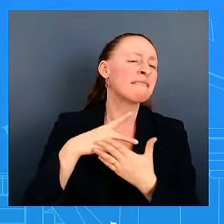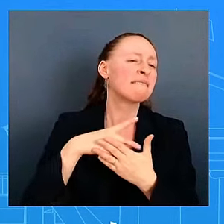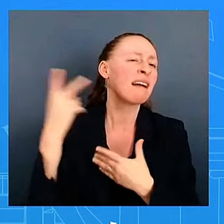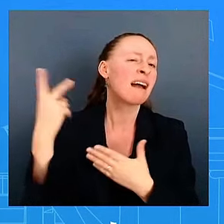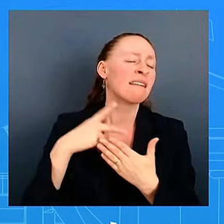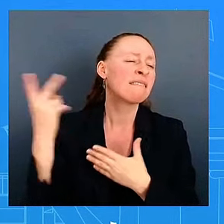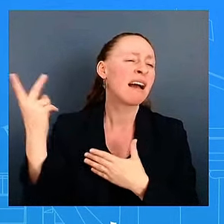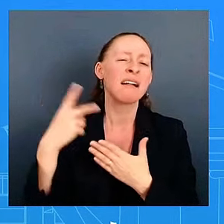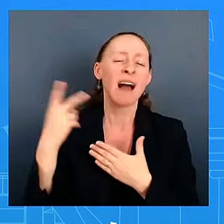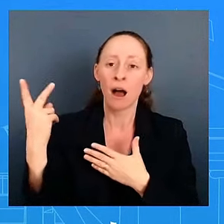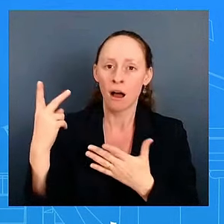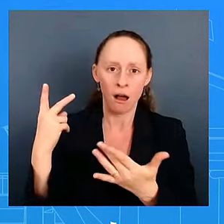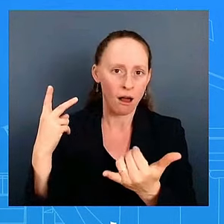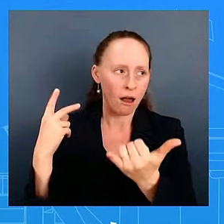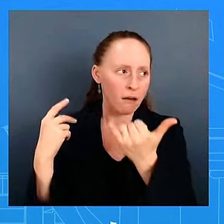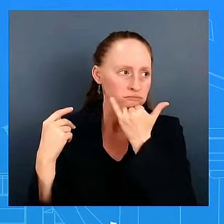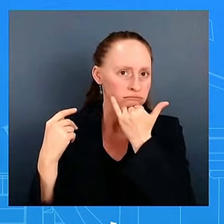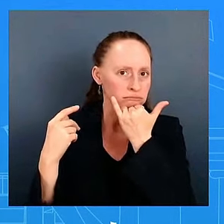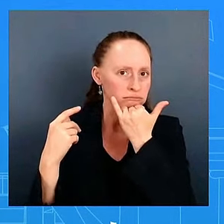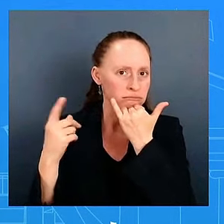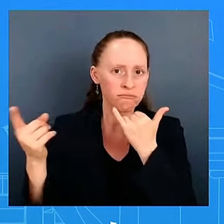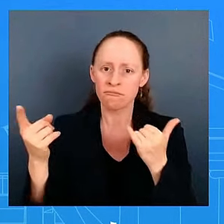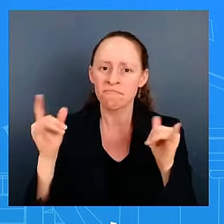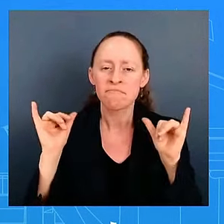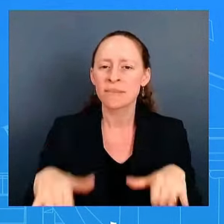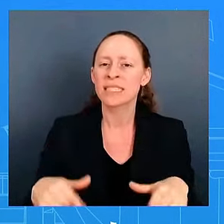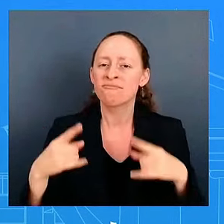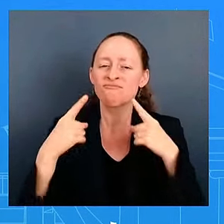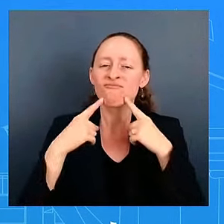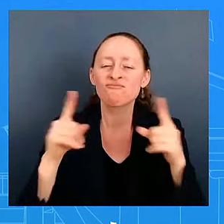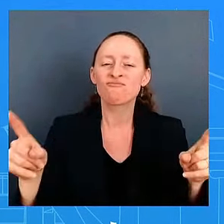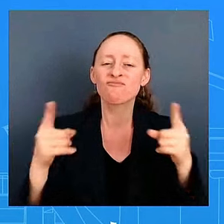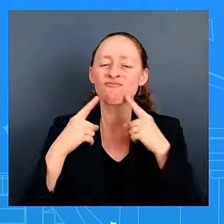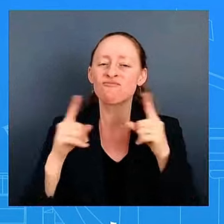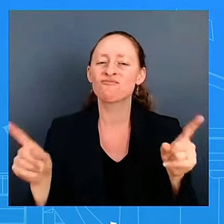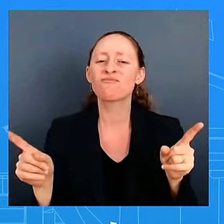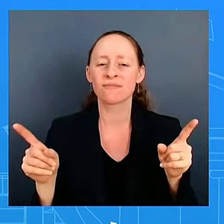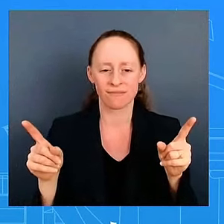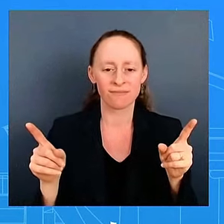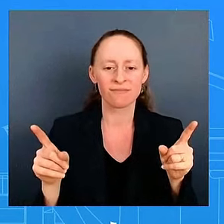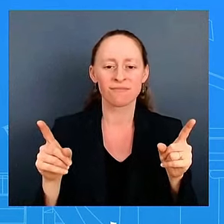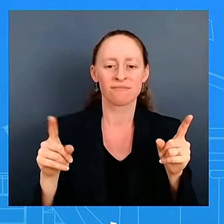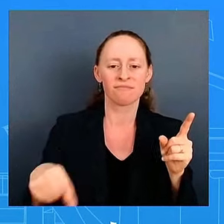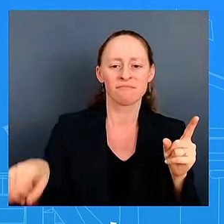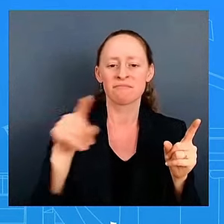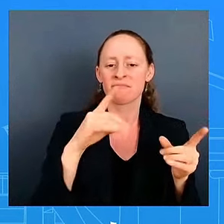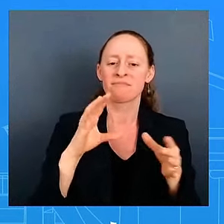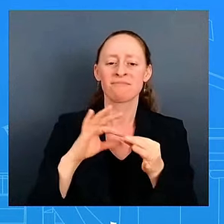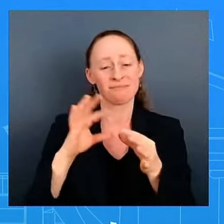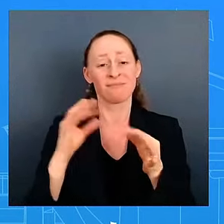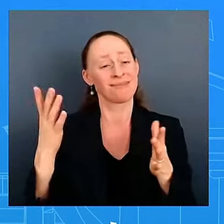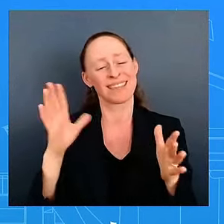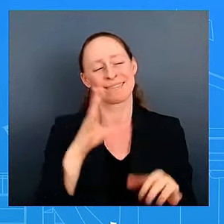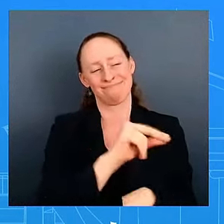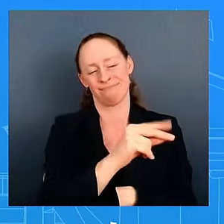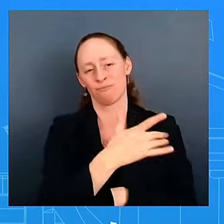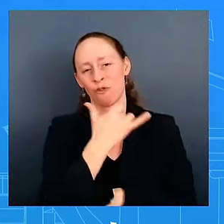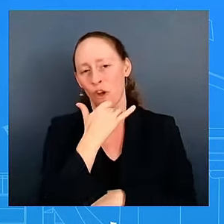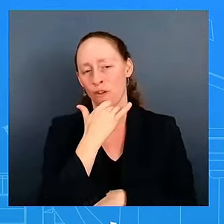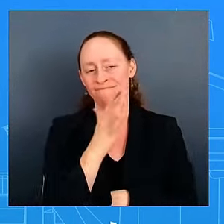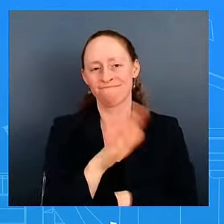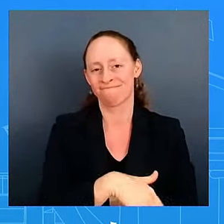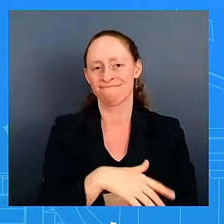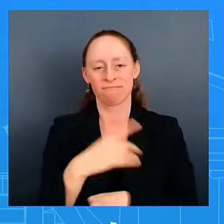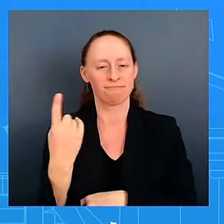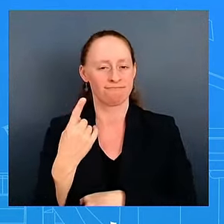all of the negative things that they want to put at his feet, and he proves them wrong. Over and over again. You think about 2020.